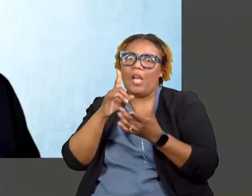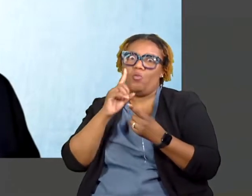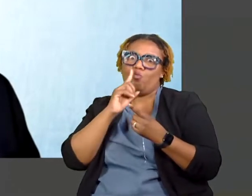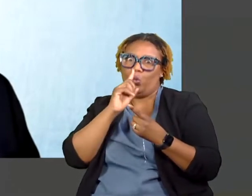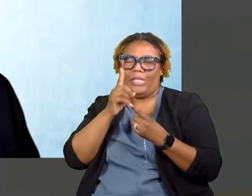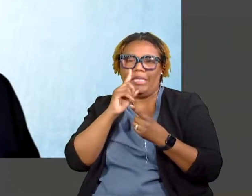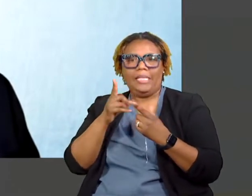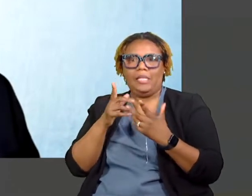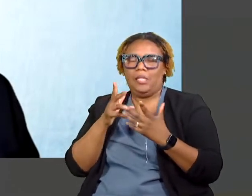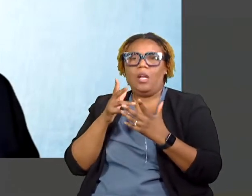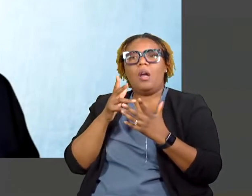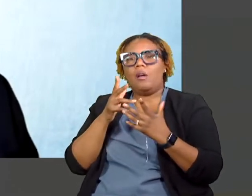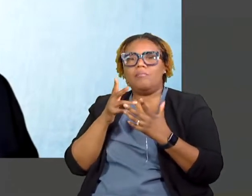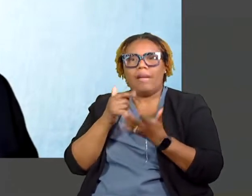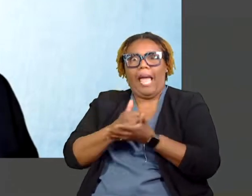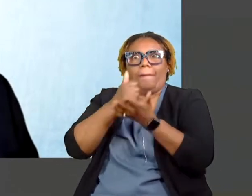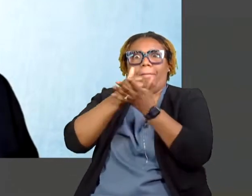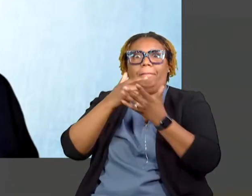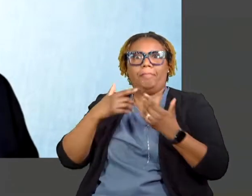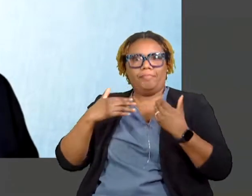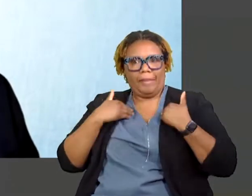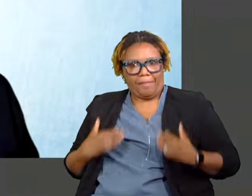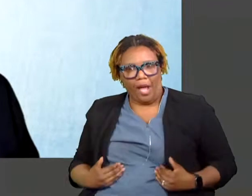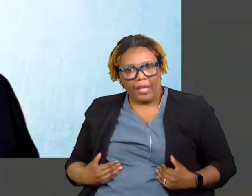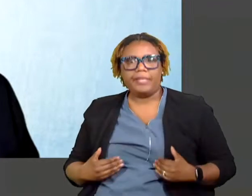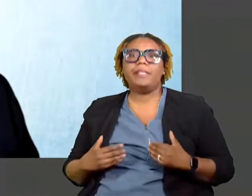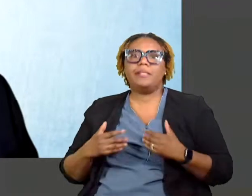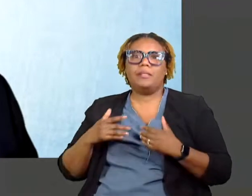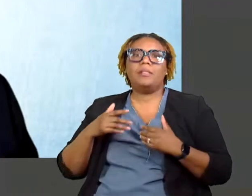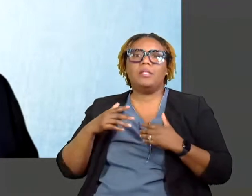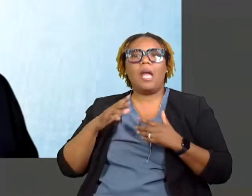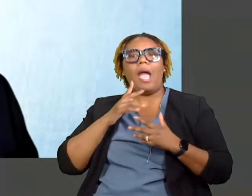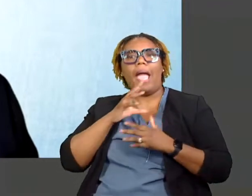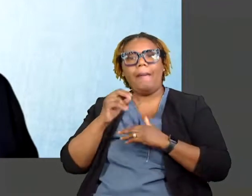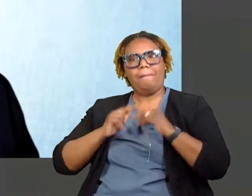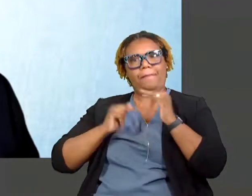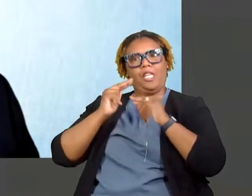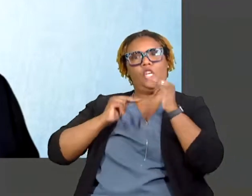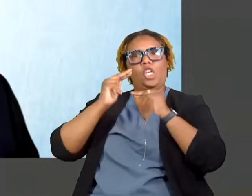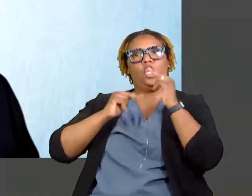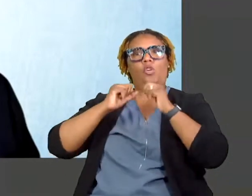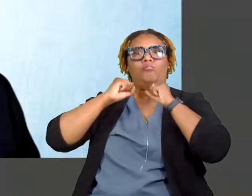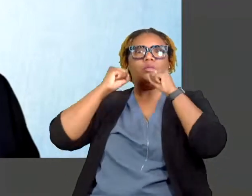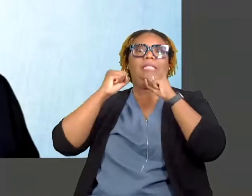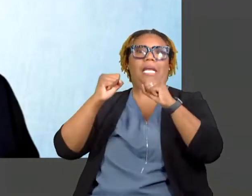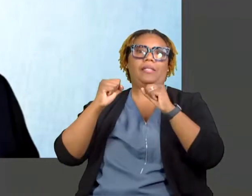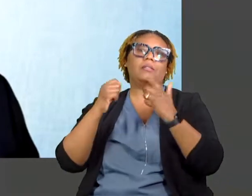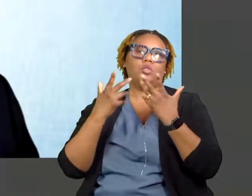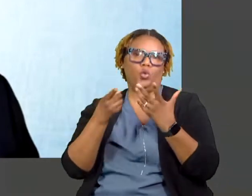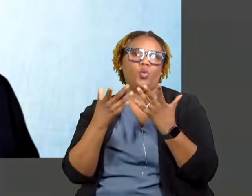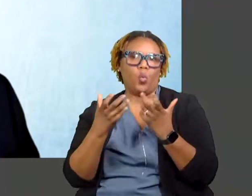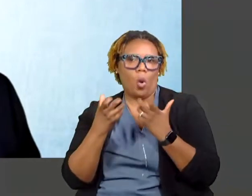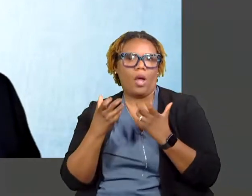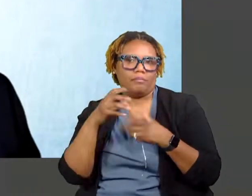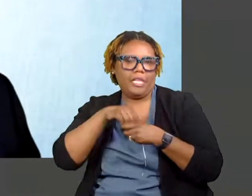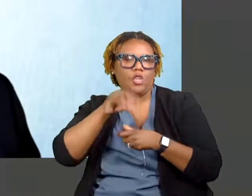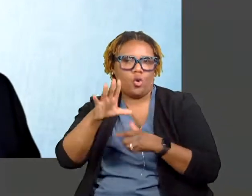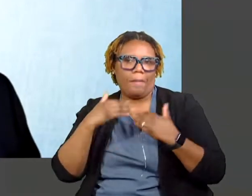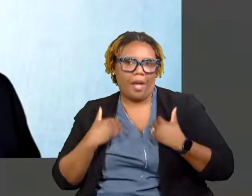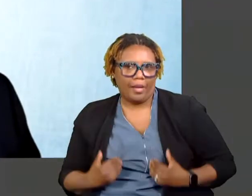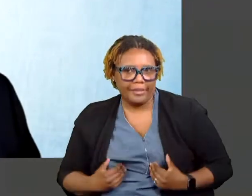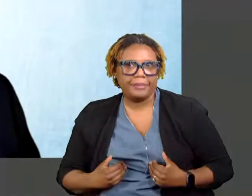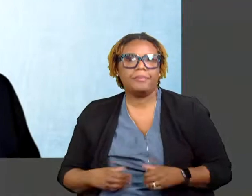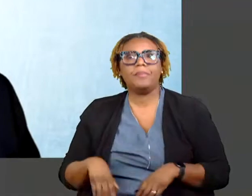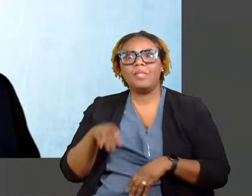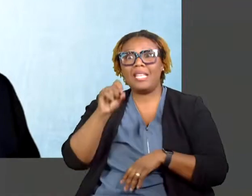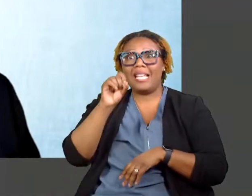system so that it really reacts to the antigen in the vaccine and builds up that protection you want to get out of vaccination. When a vaccinated